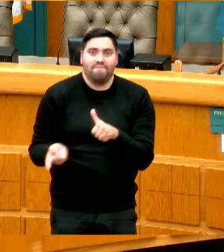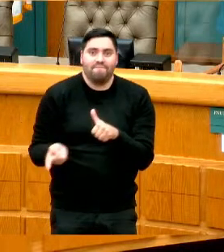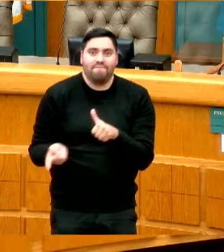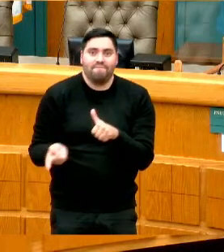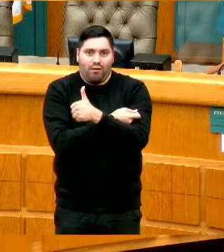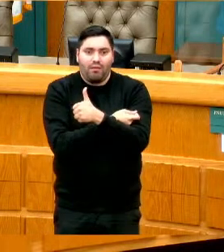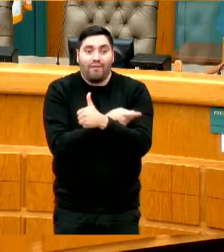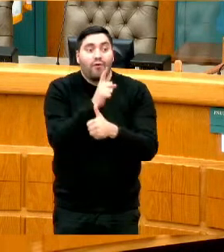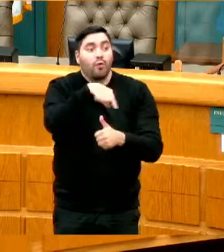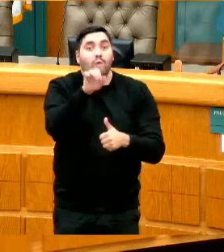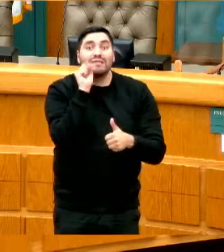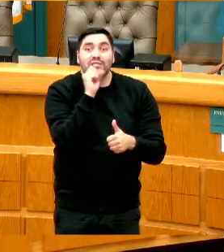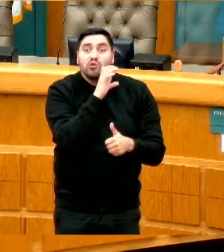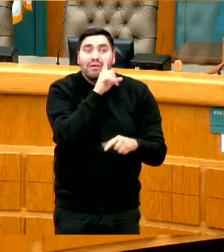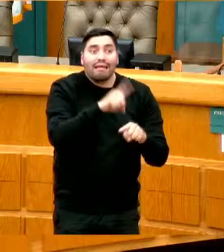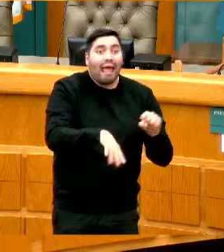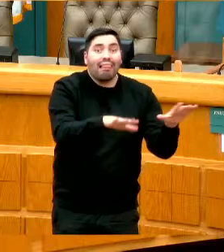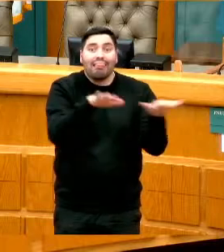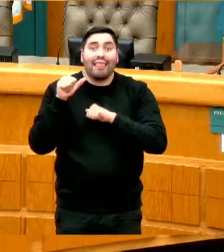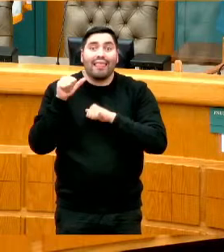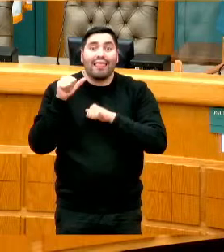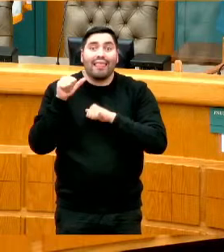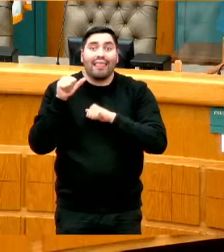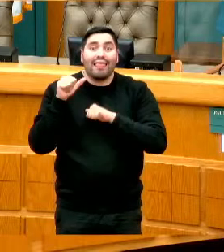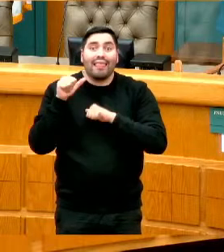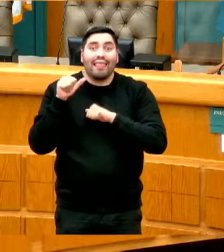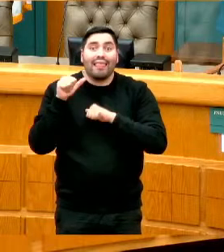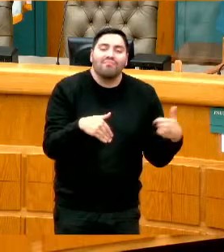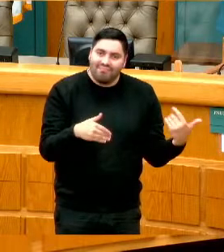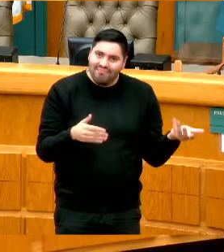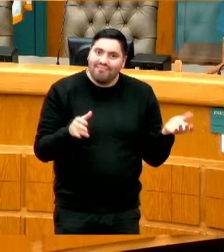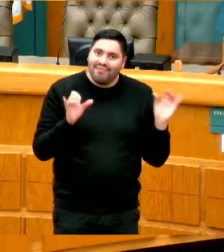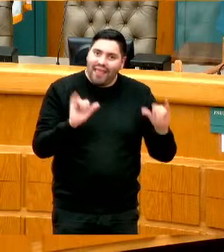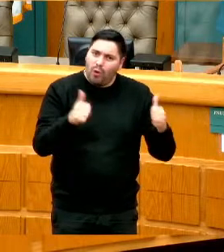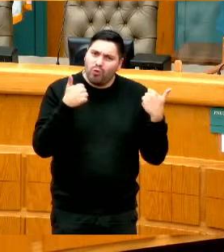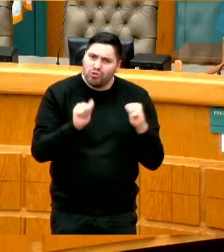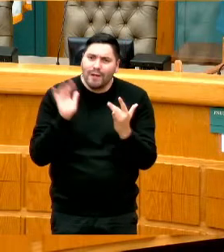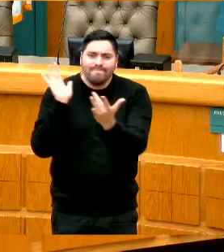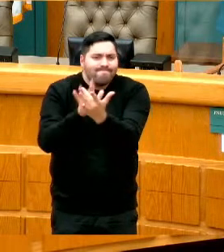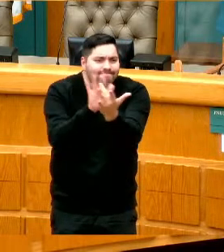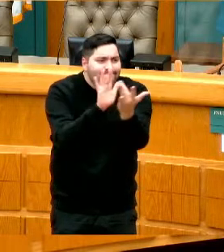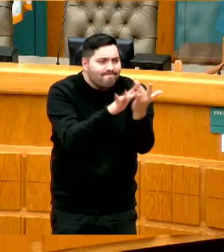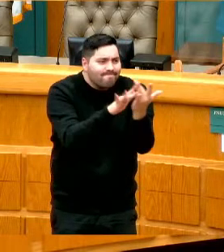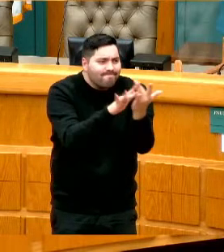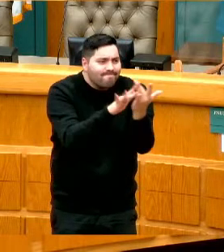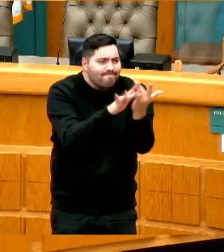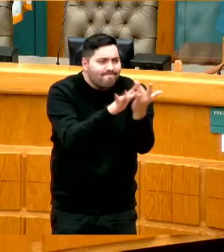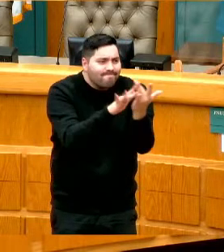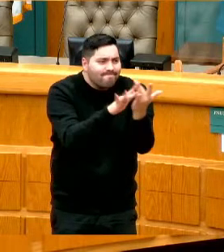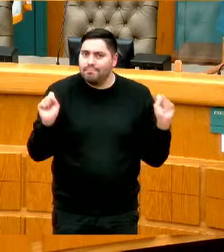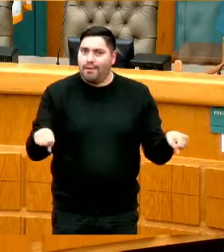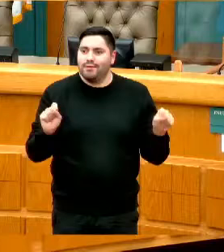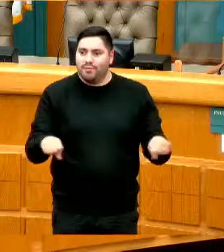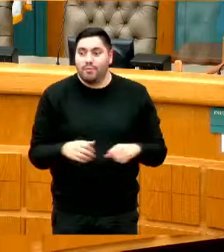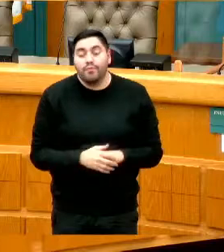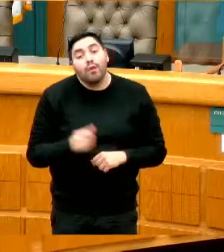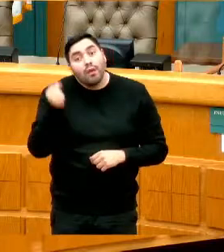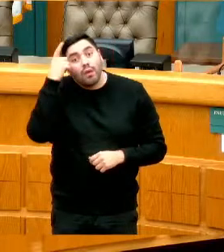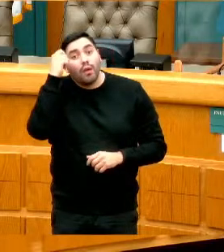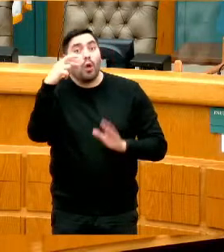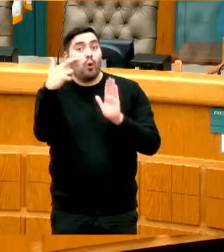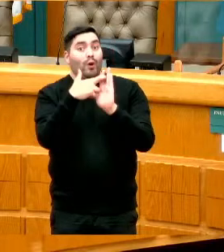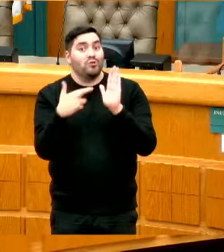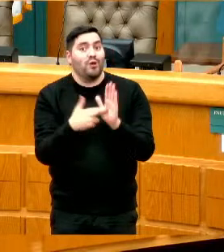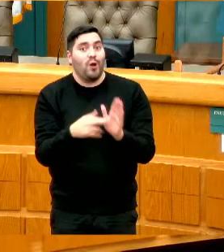are homebound and can't get out. So we're trying to reach all aspects of our community. An important thing to know is that registration